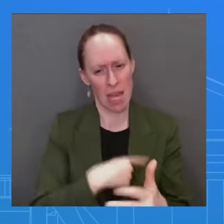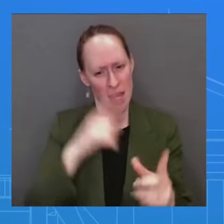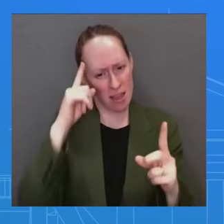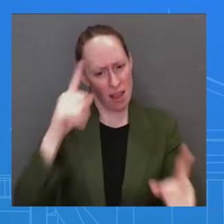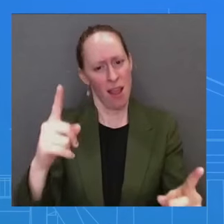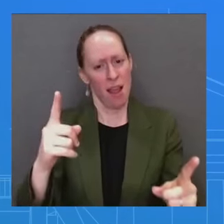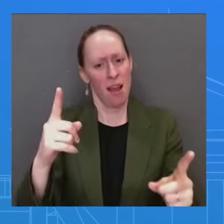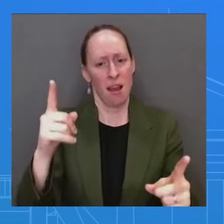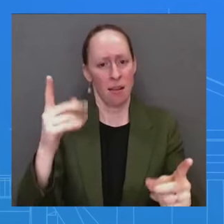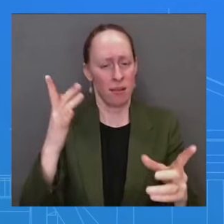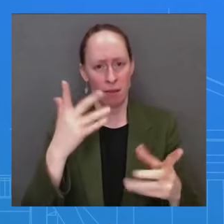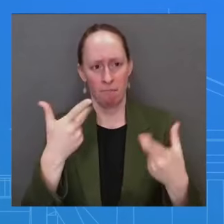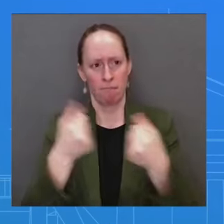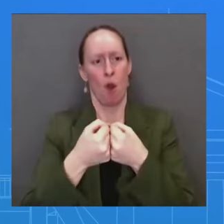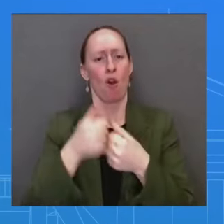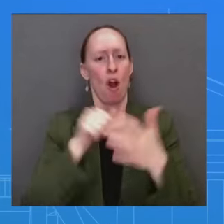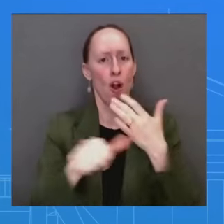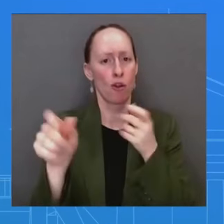in a way that obviously